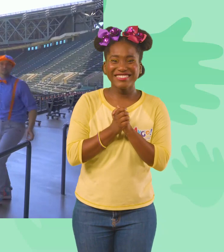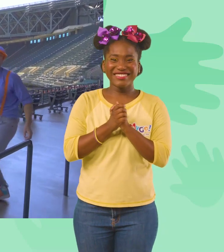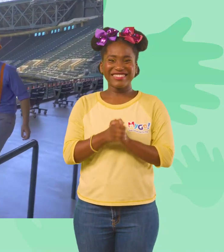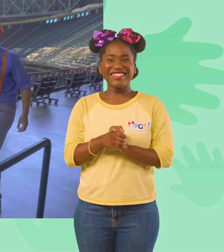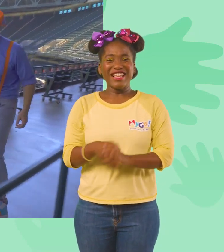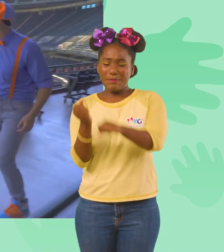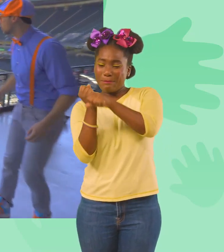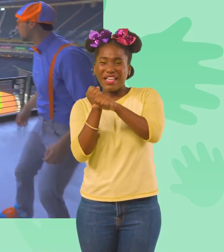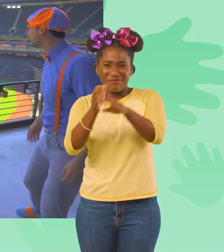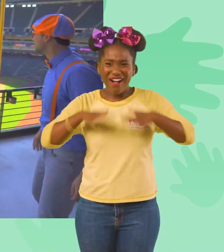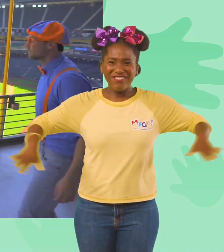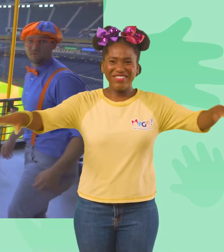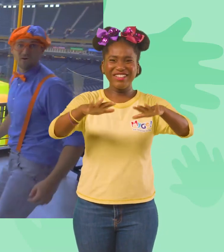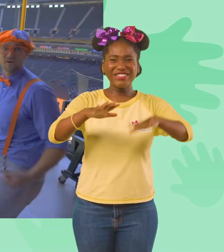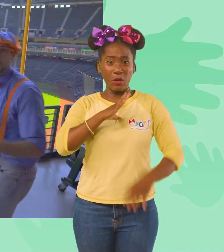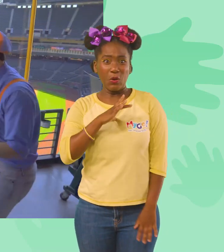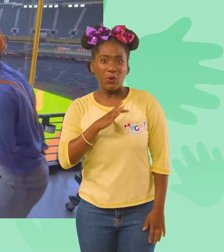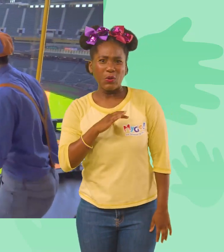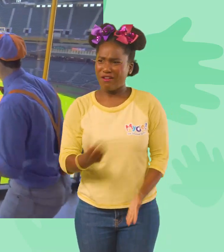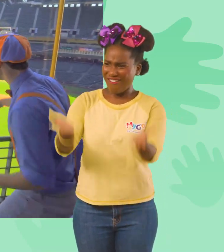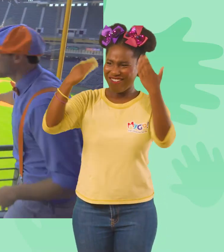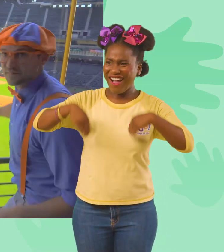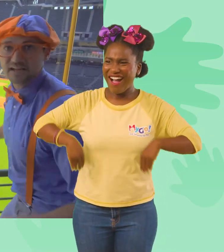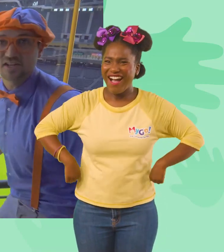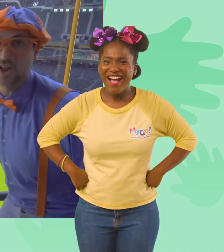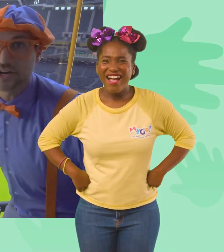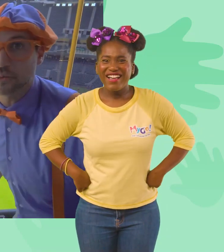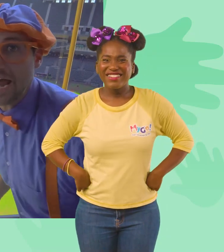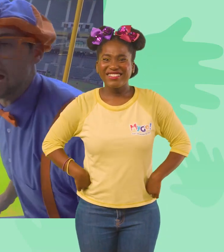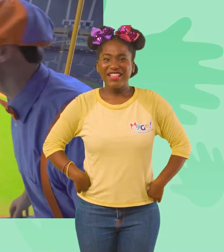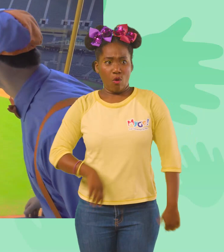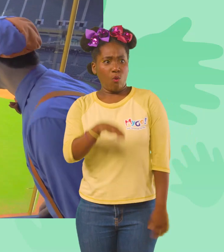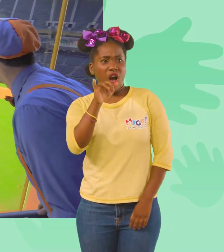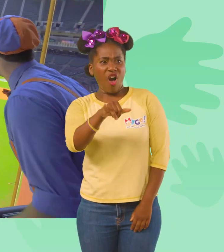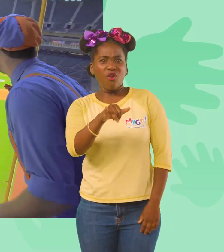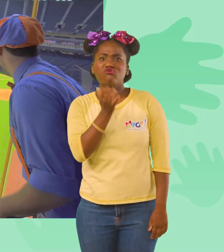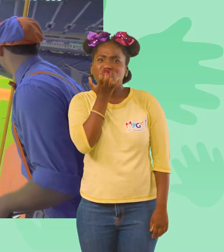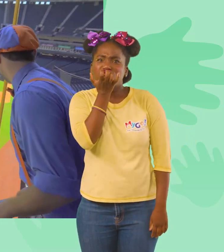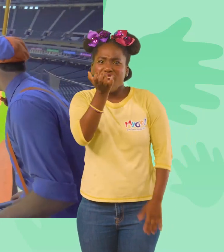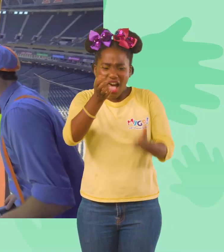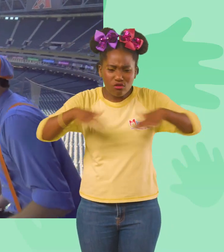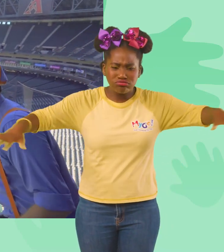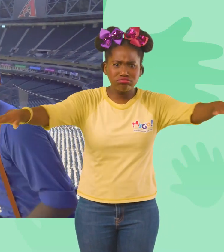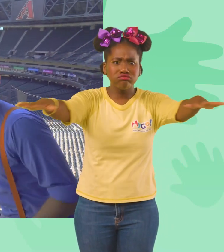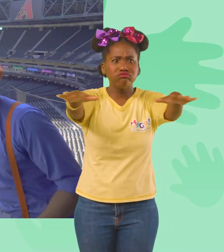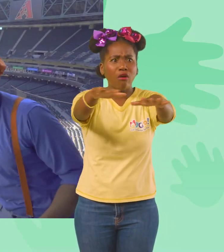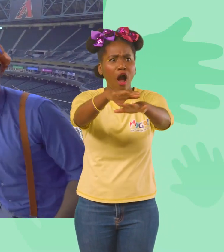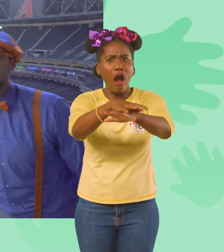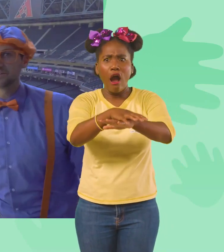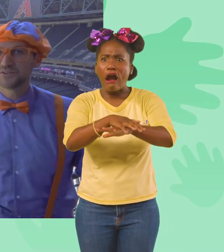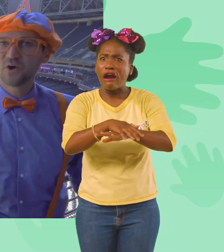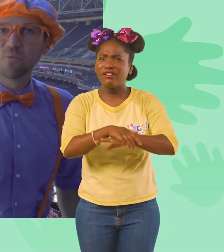Baseball fields are so cool. Whoa, come here. That's a lot of grass. Whoa!